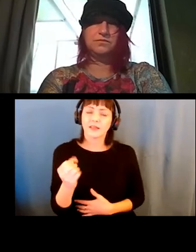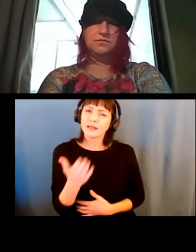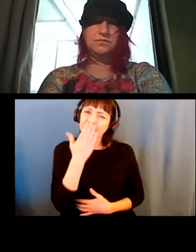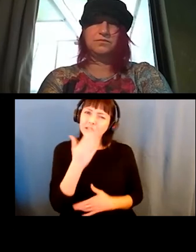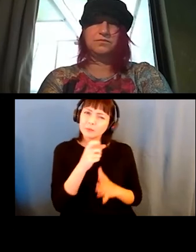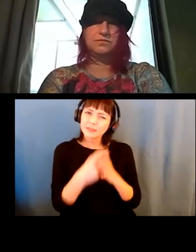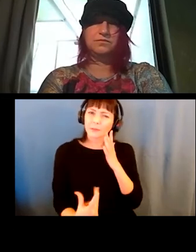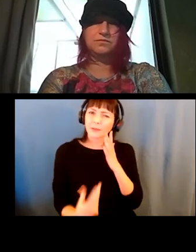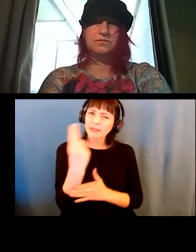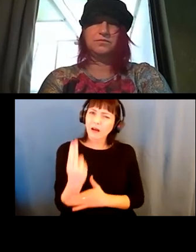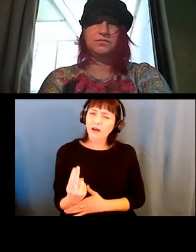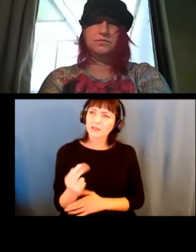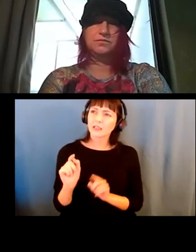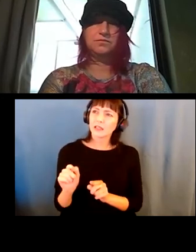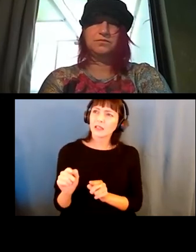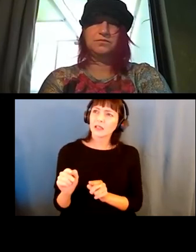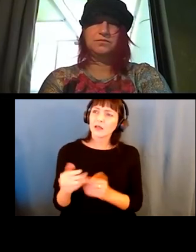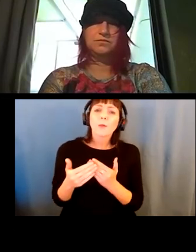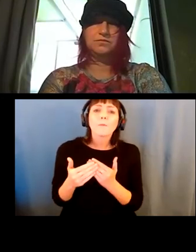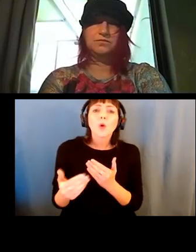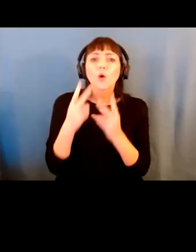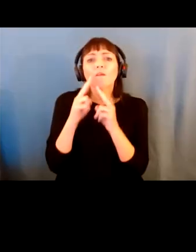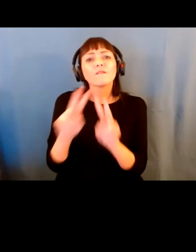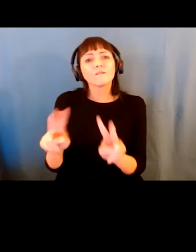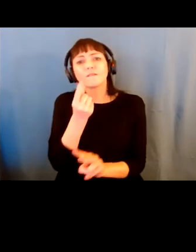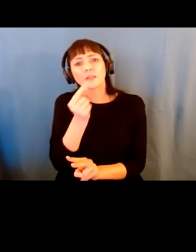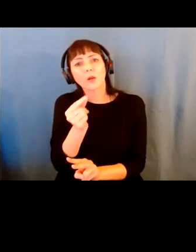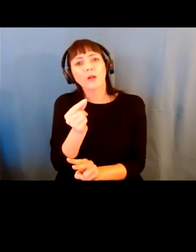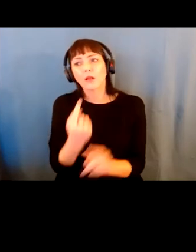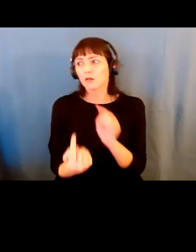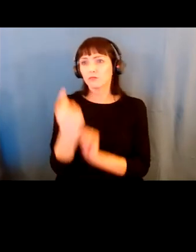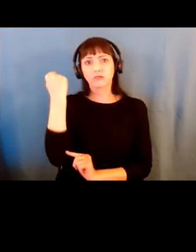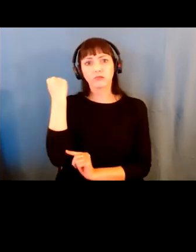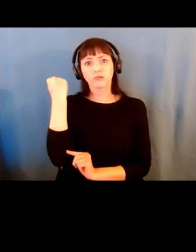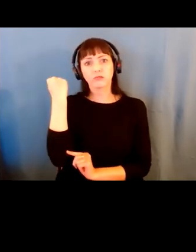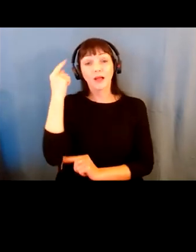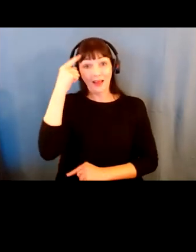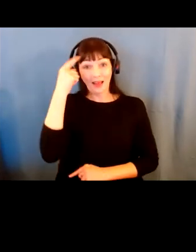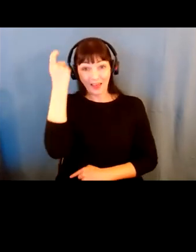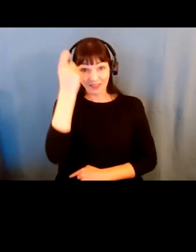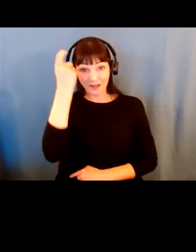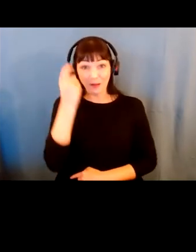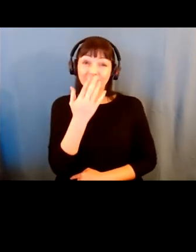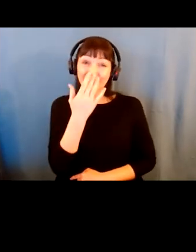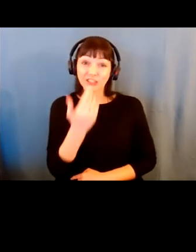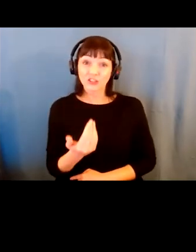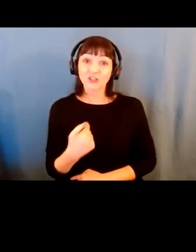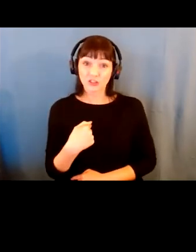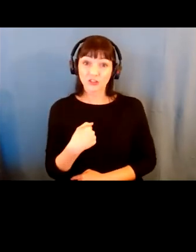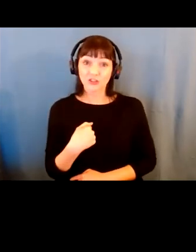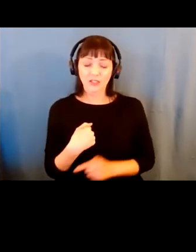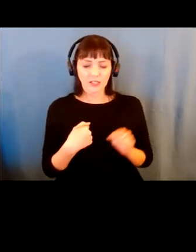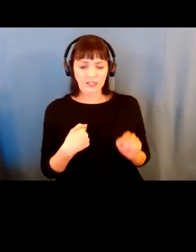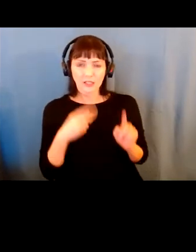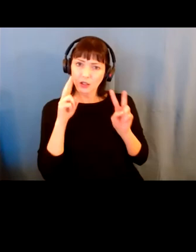arts was more visible then. And I think back to my own teenage years of doing something simple like watching